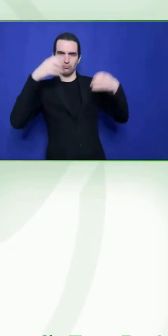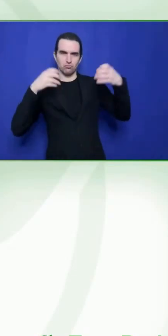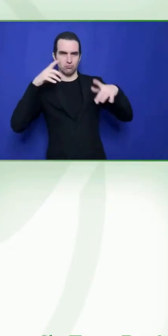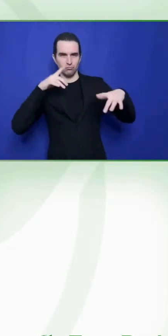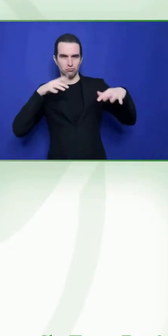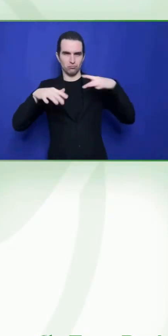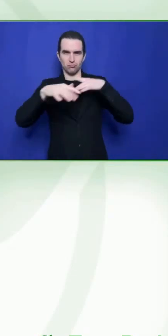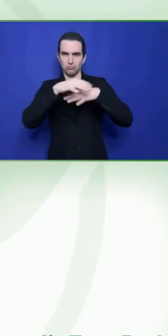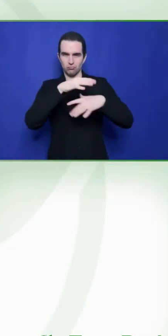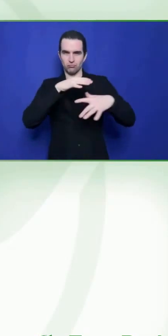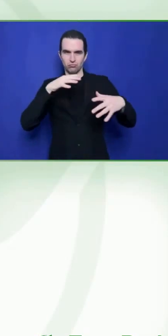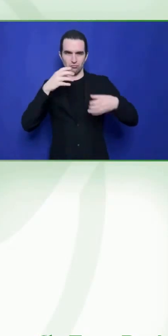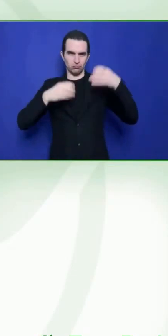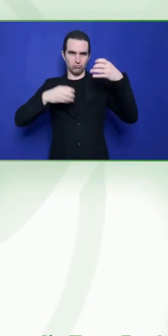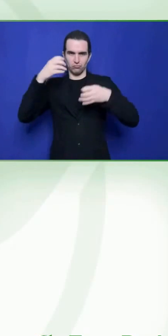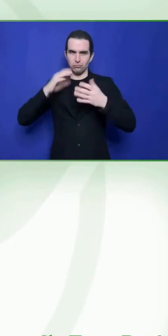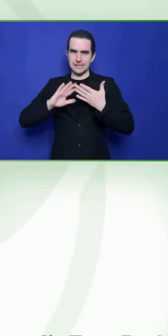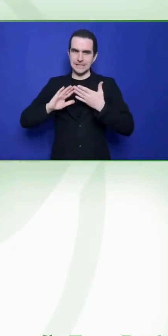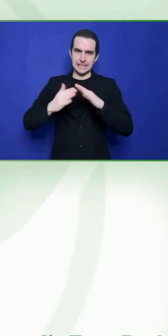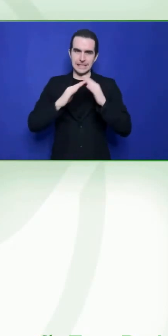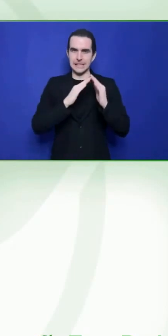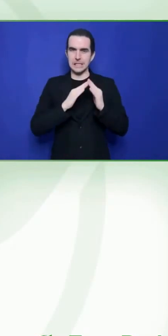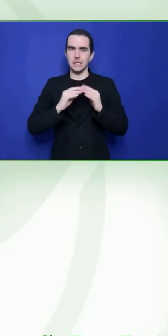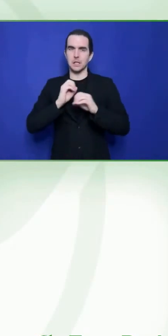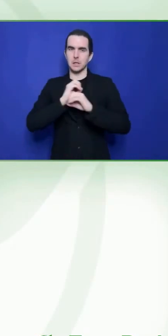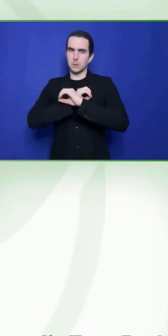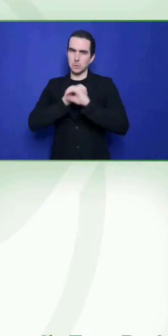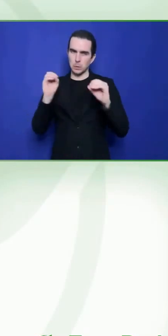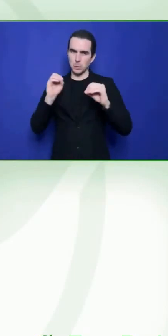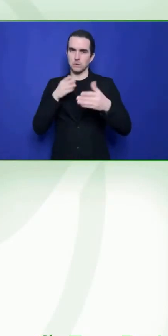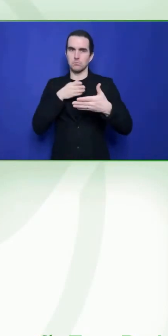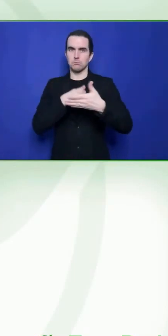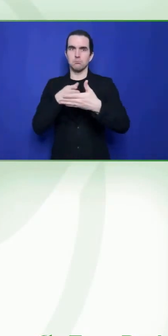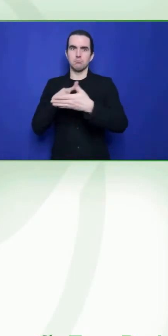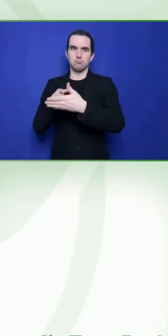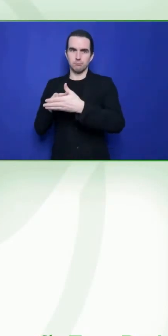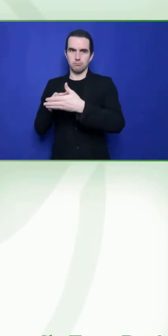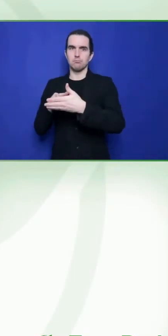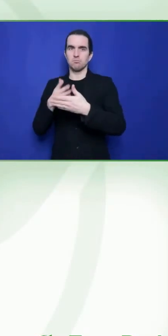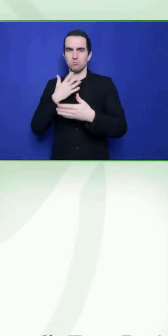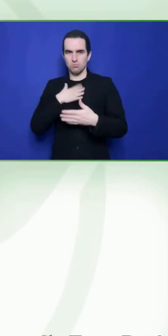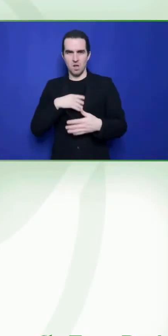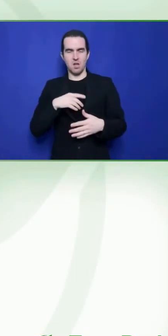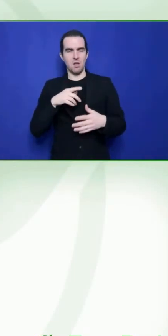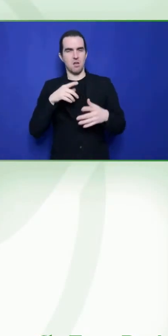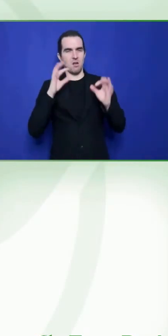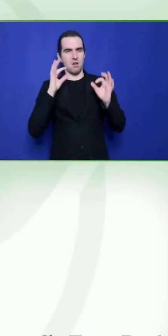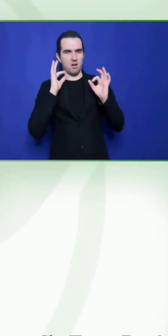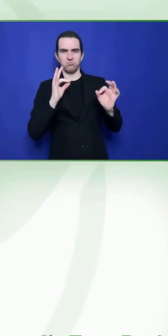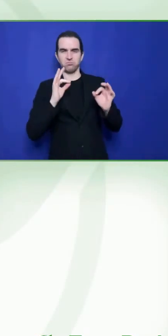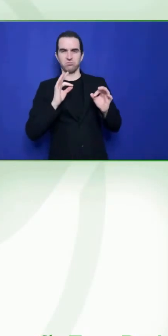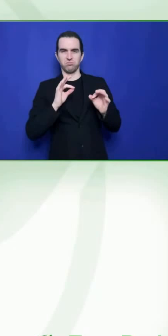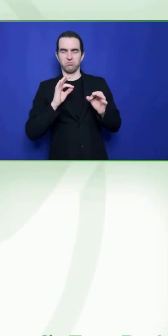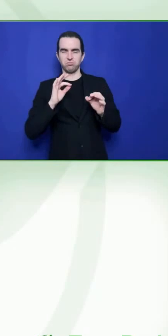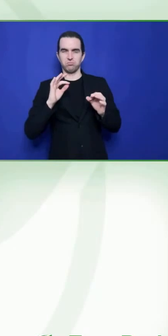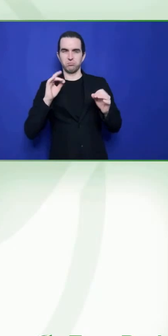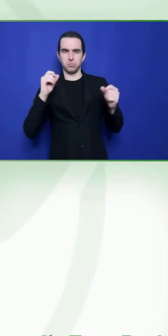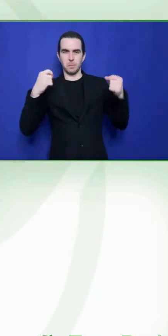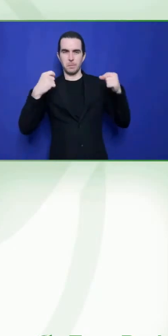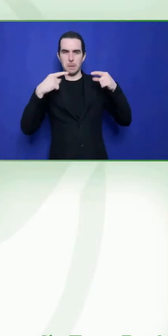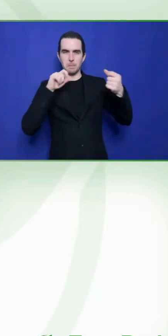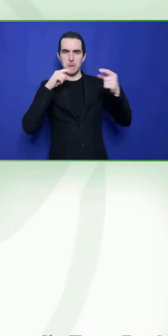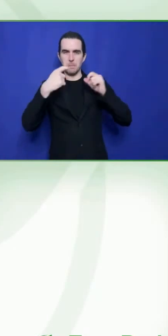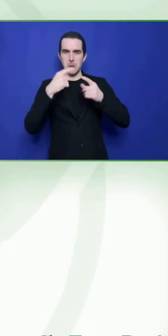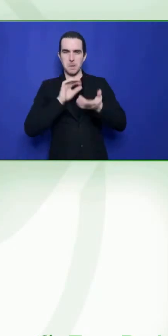of its population, it is neither smart or neither an inclusive city. And the speakers we'll hear today in their